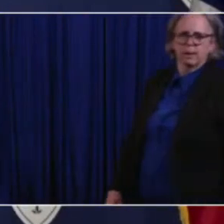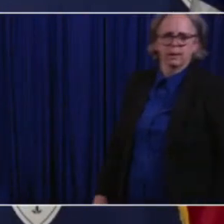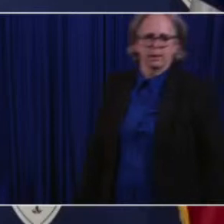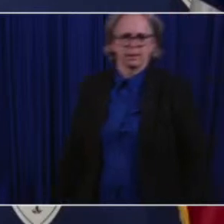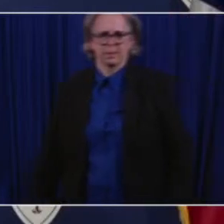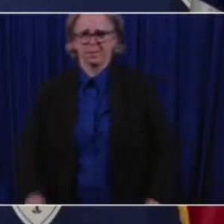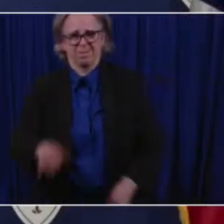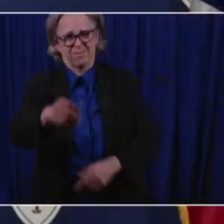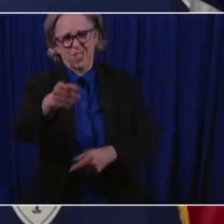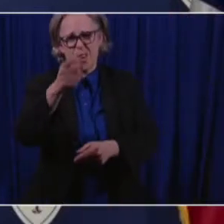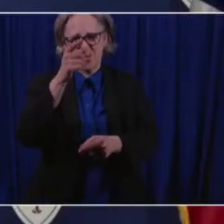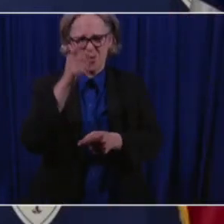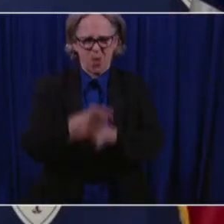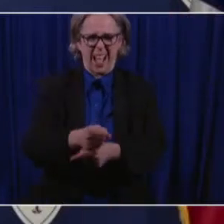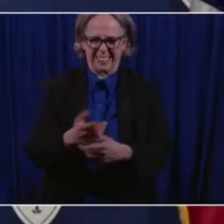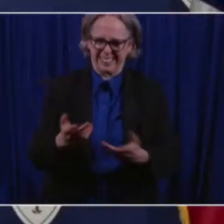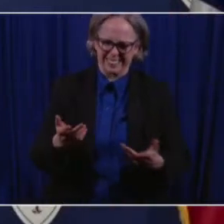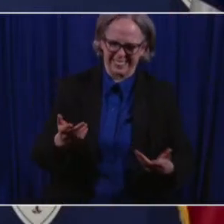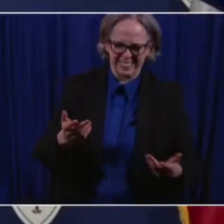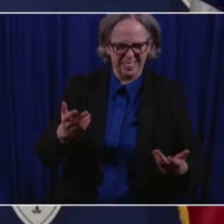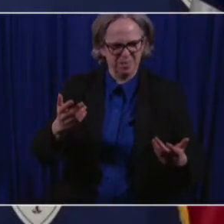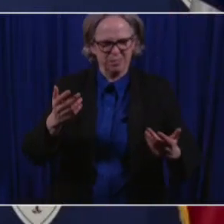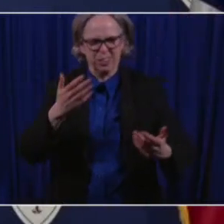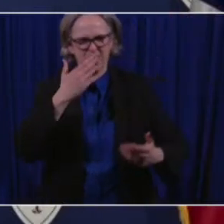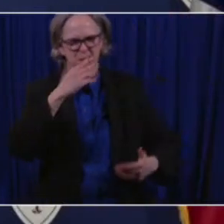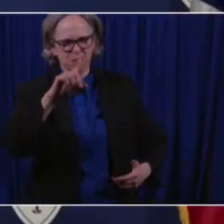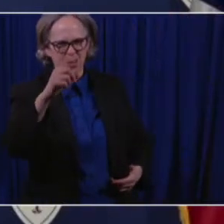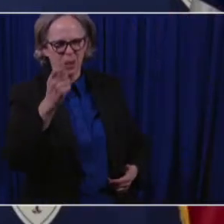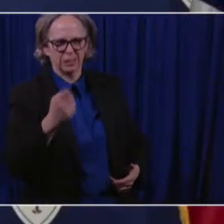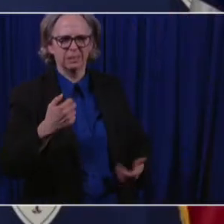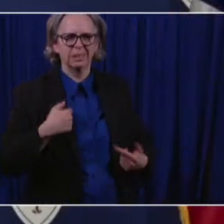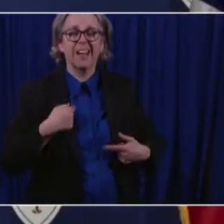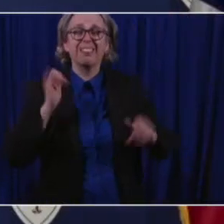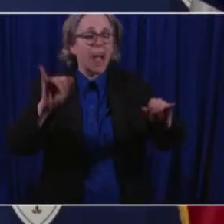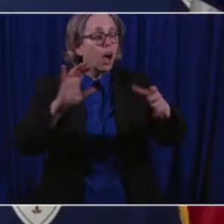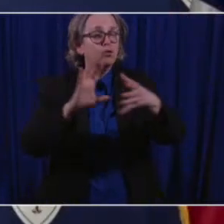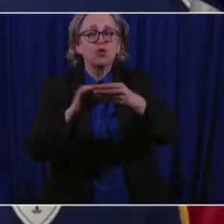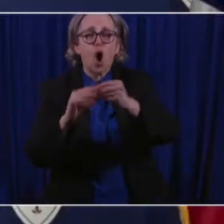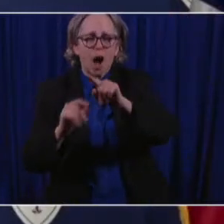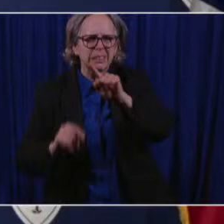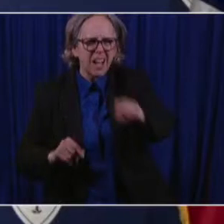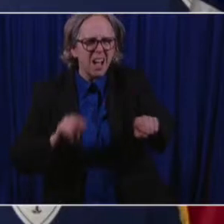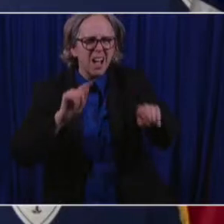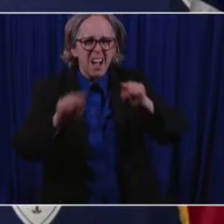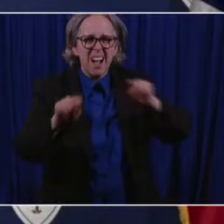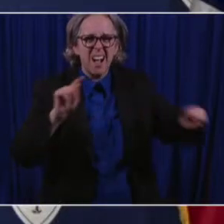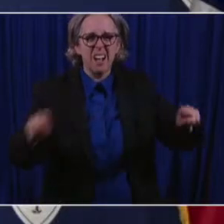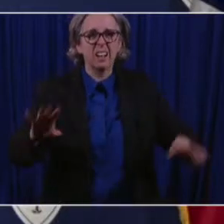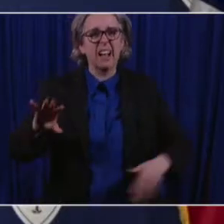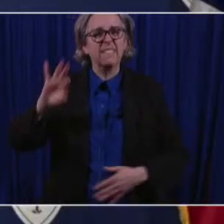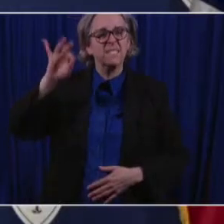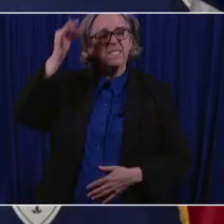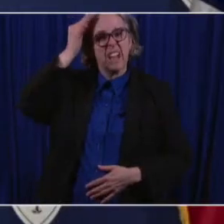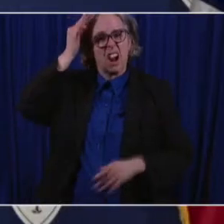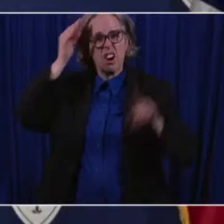the federal government has done has not helped people's confidence. But I think, you